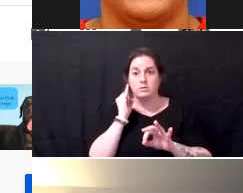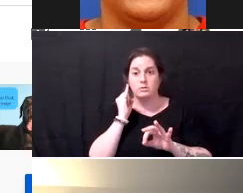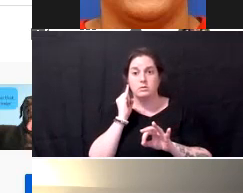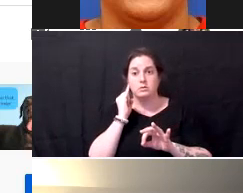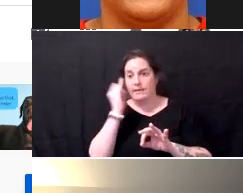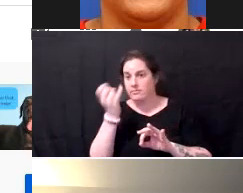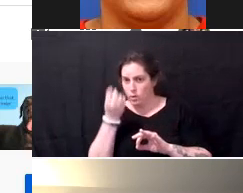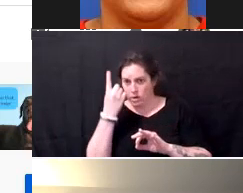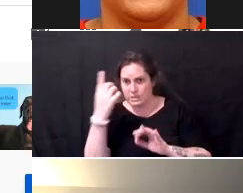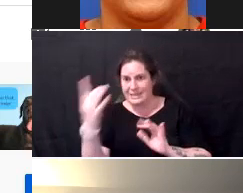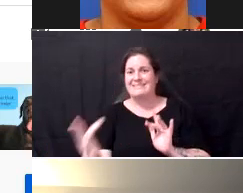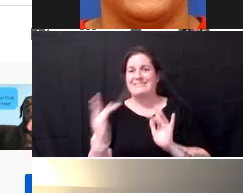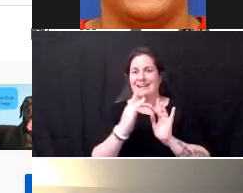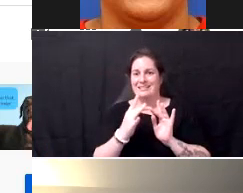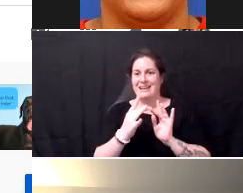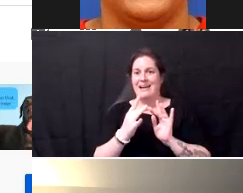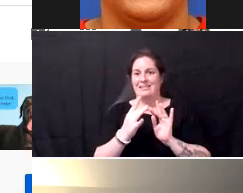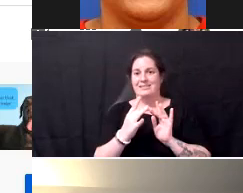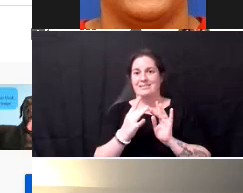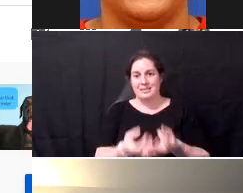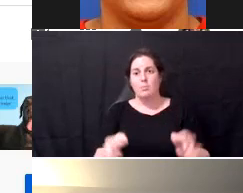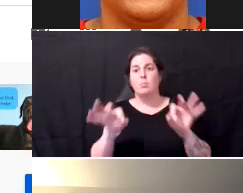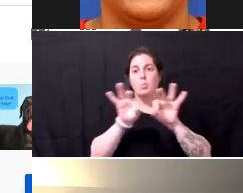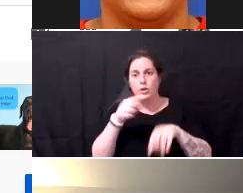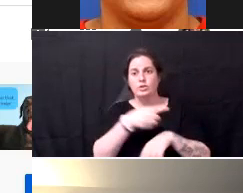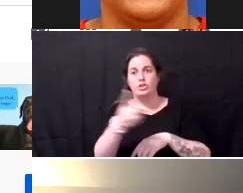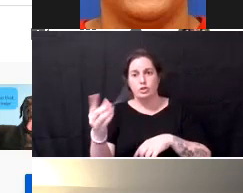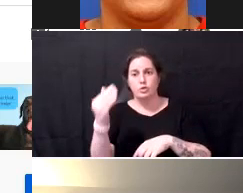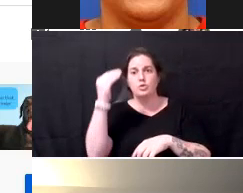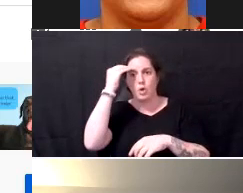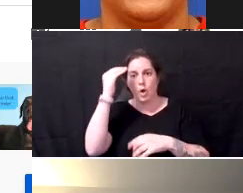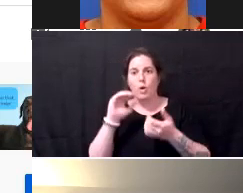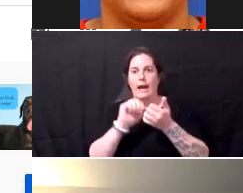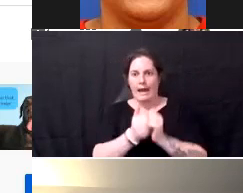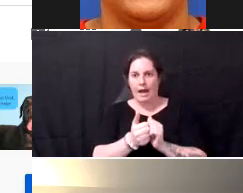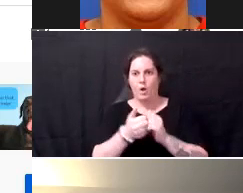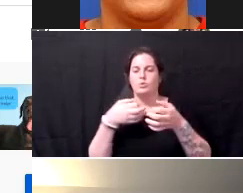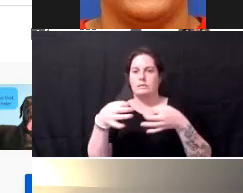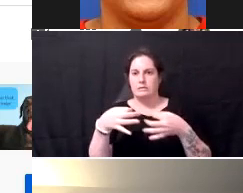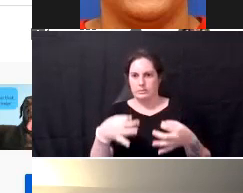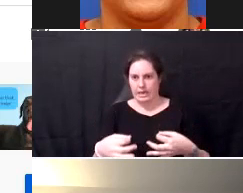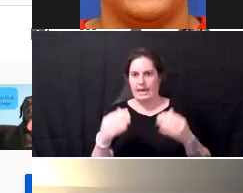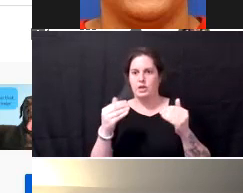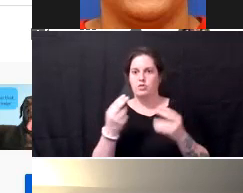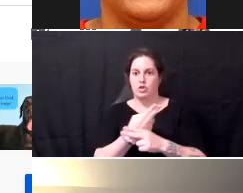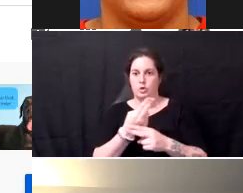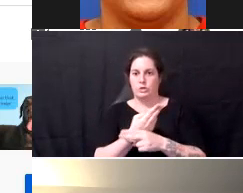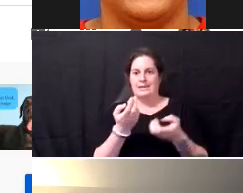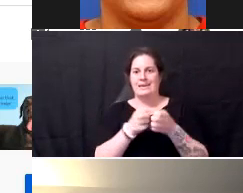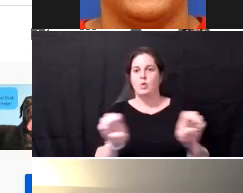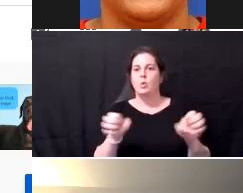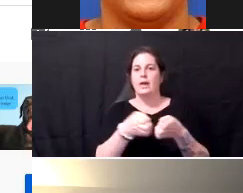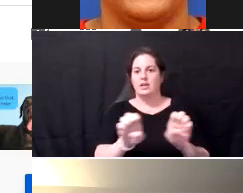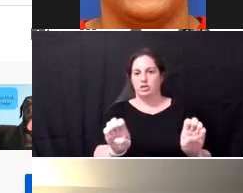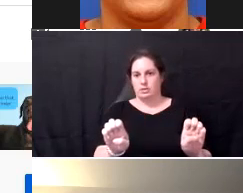that we can describe a moving object with equations. And we saw those equations on Monday,